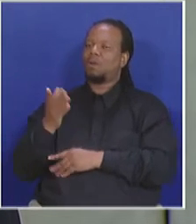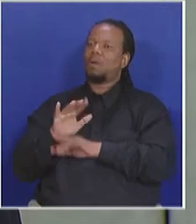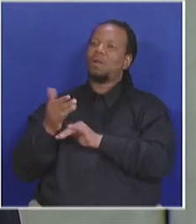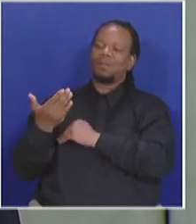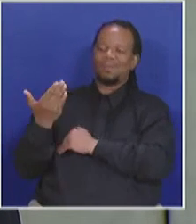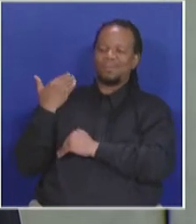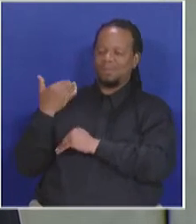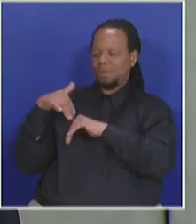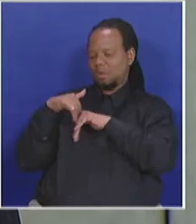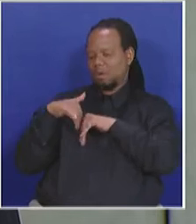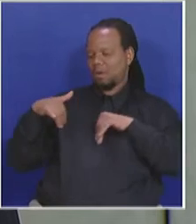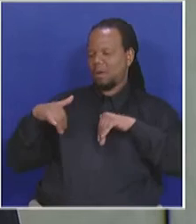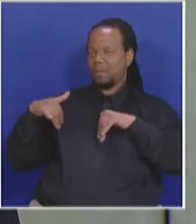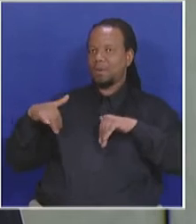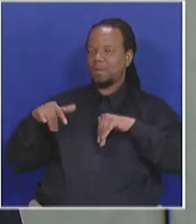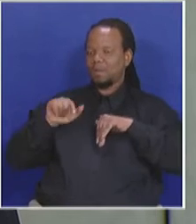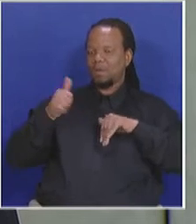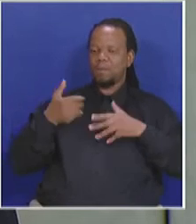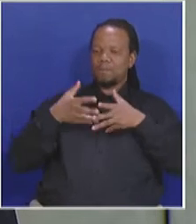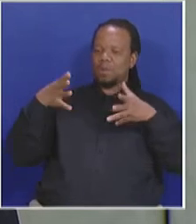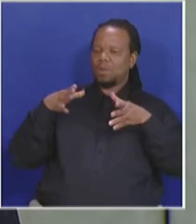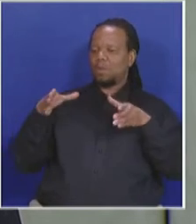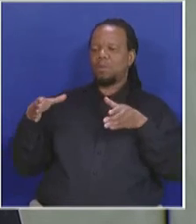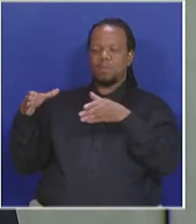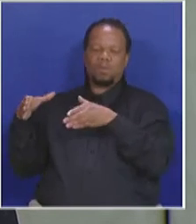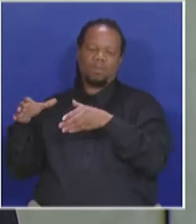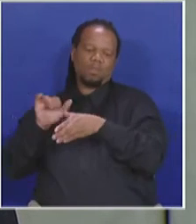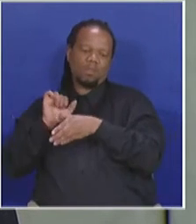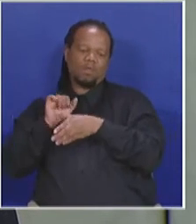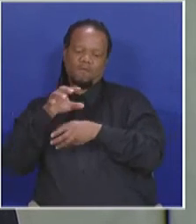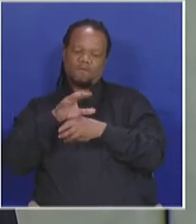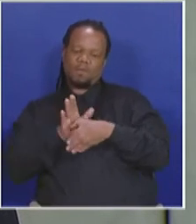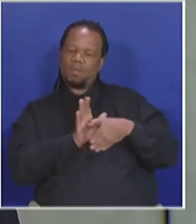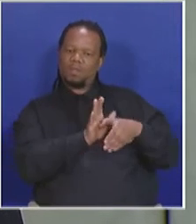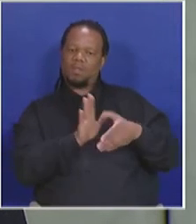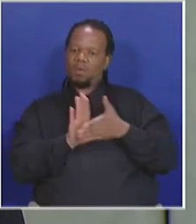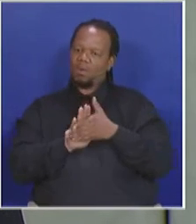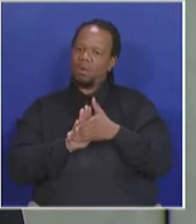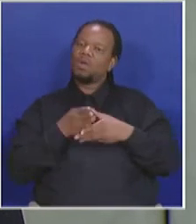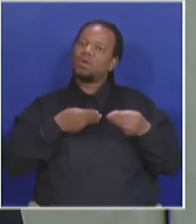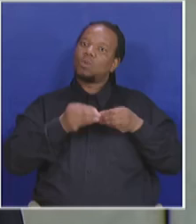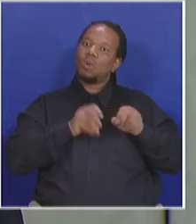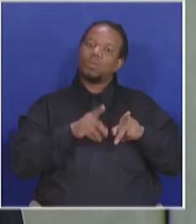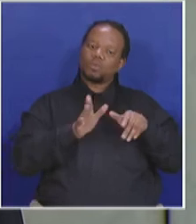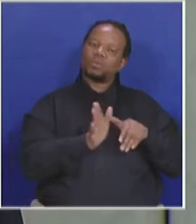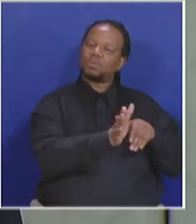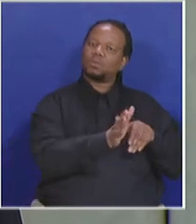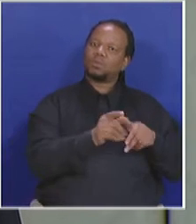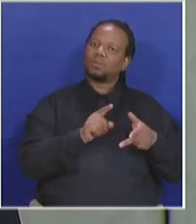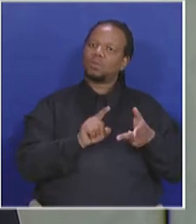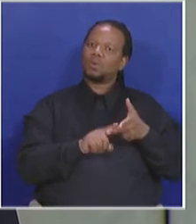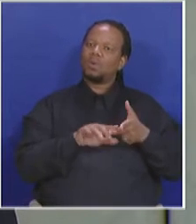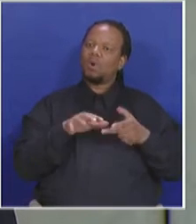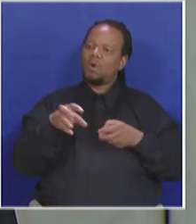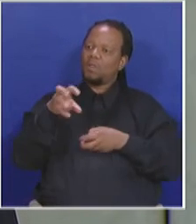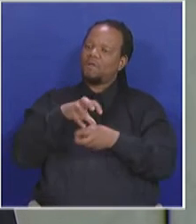to deliberately place the majority of our people far from families, far from economic opportunities, and disrupted the family as the